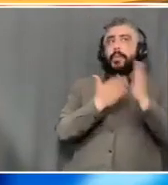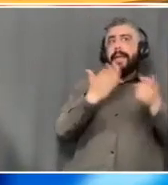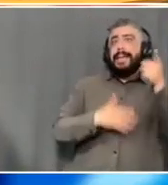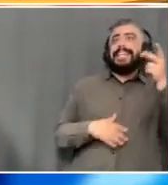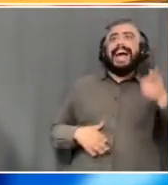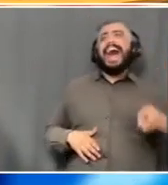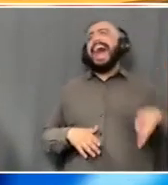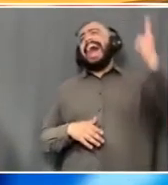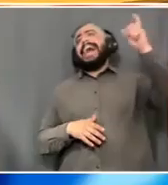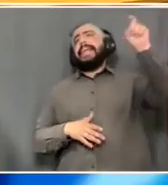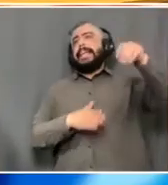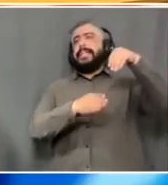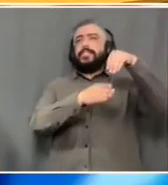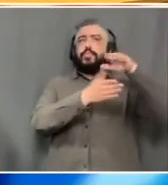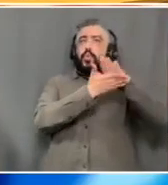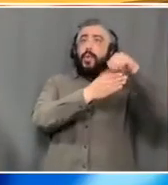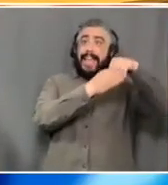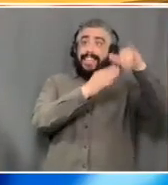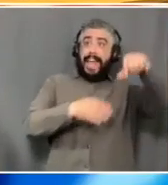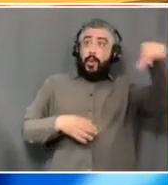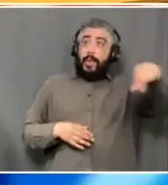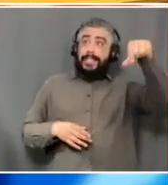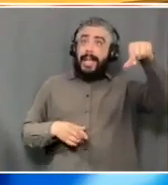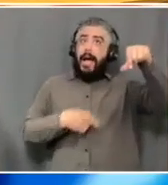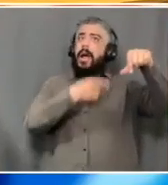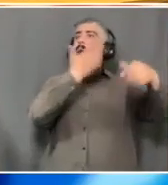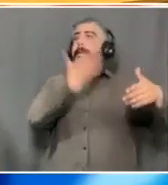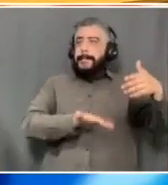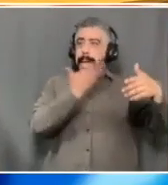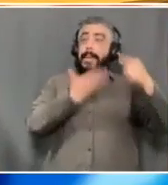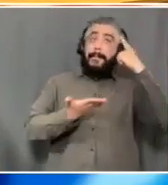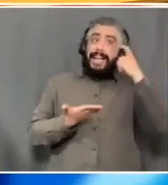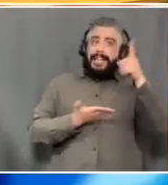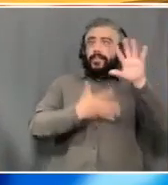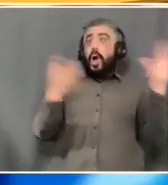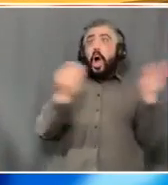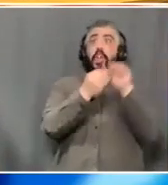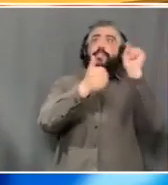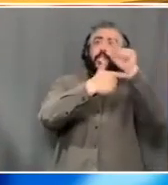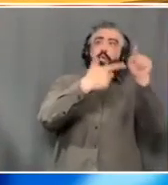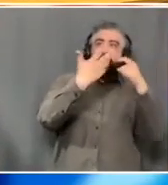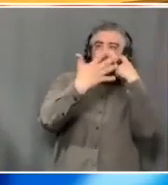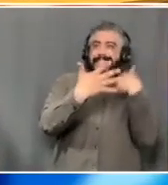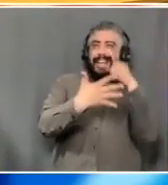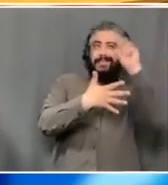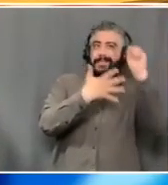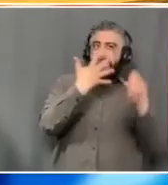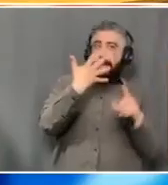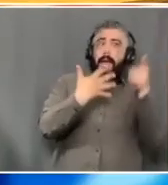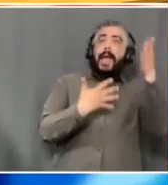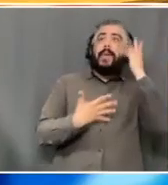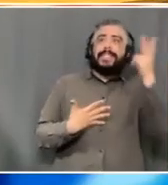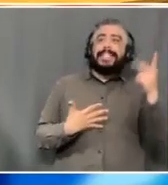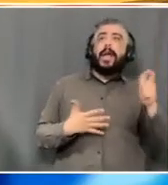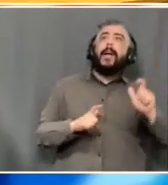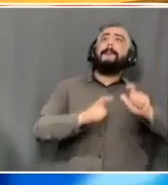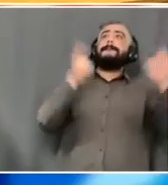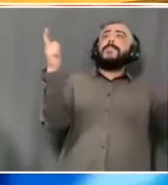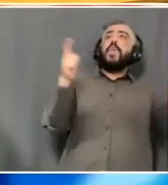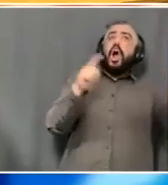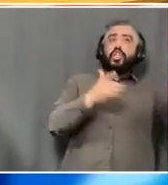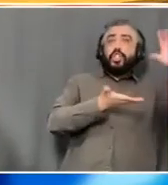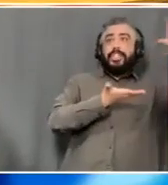within that quintile that might see, because of all of those factors, a larger than a 14% decline in the